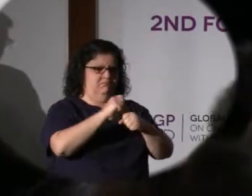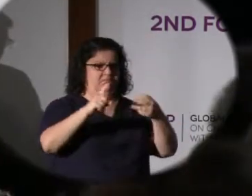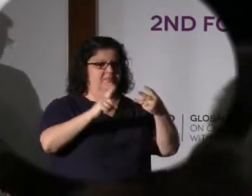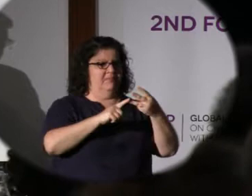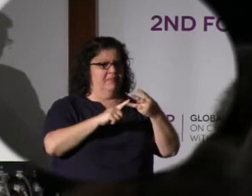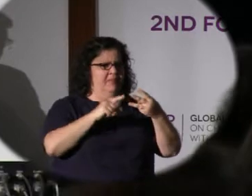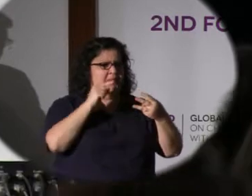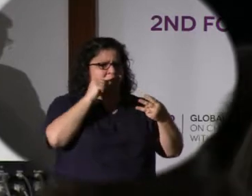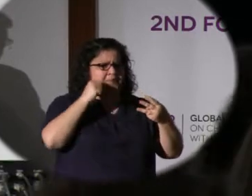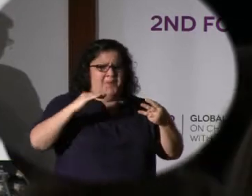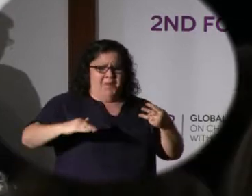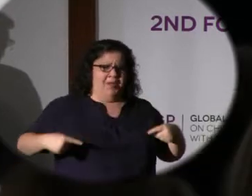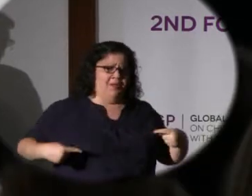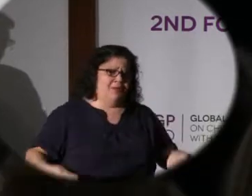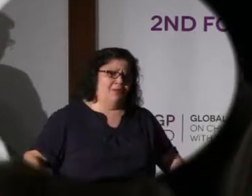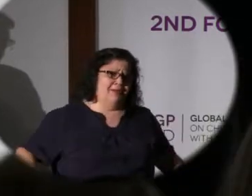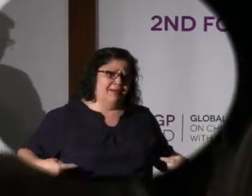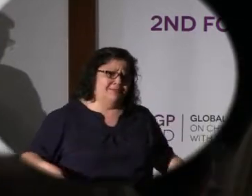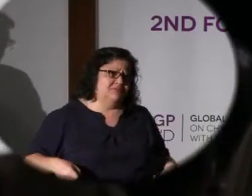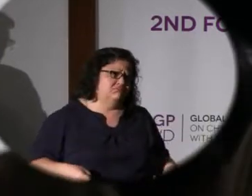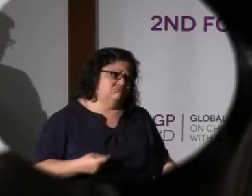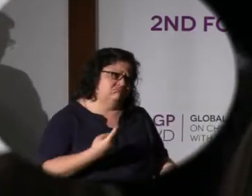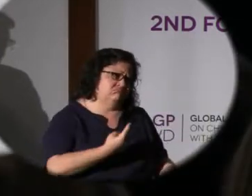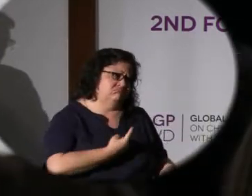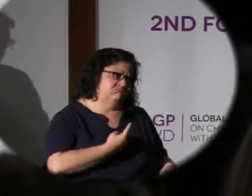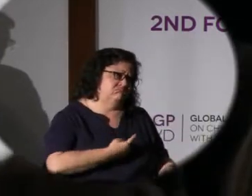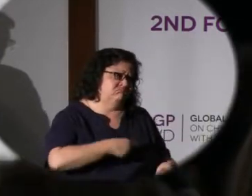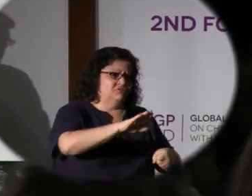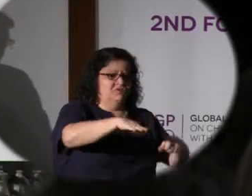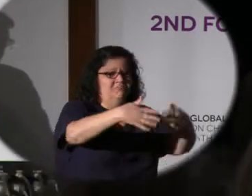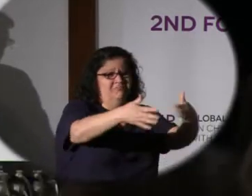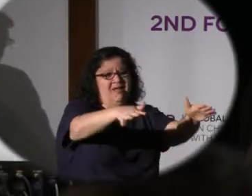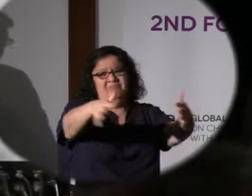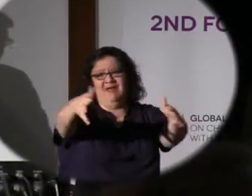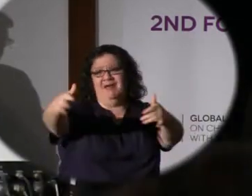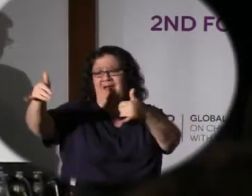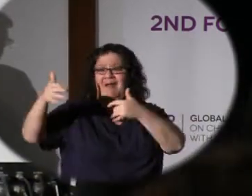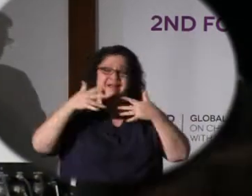outside. When we fail to see the gifts that every